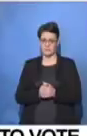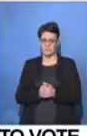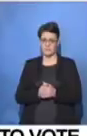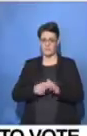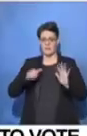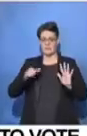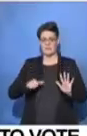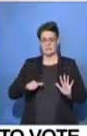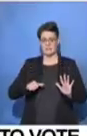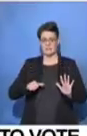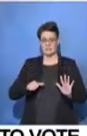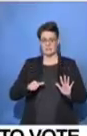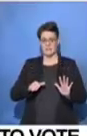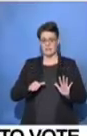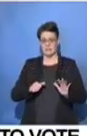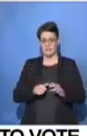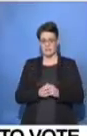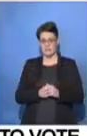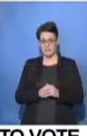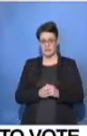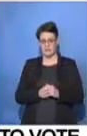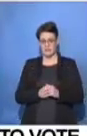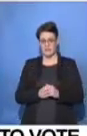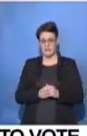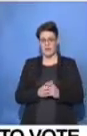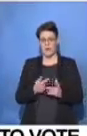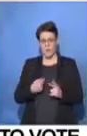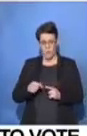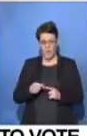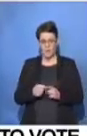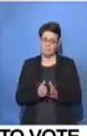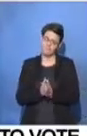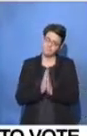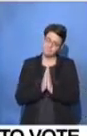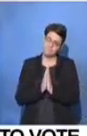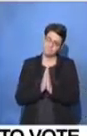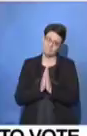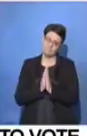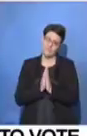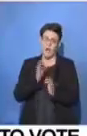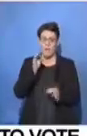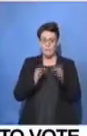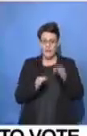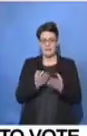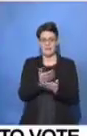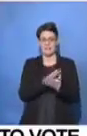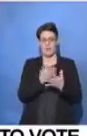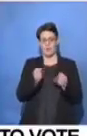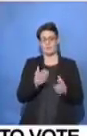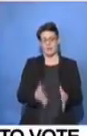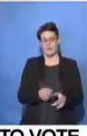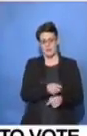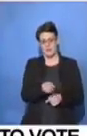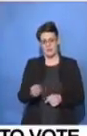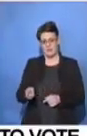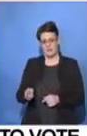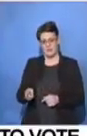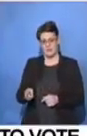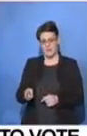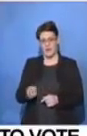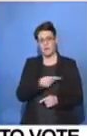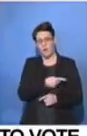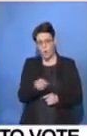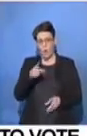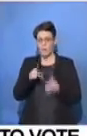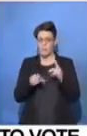Number six, but not least, we appeal to the political stakeholders and all the